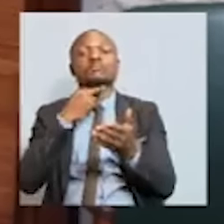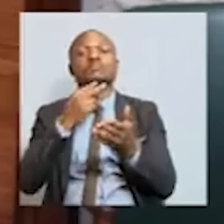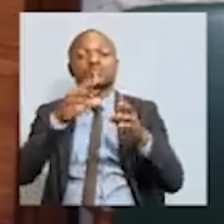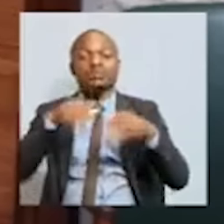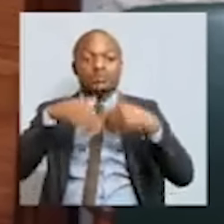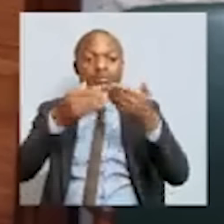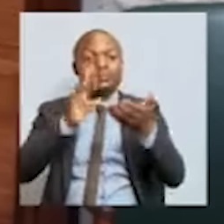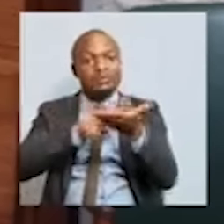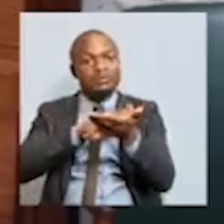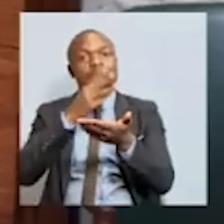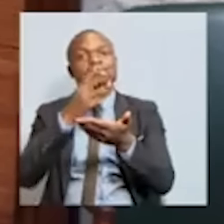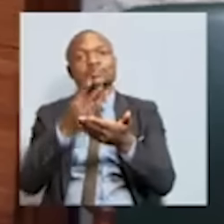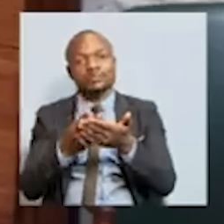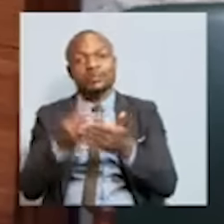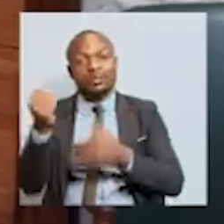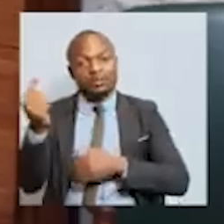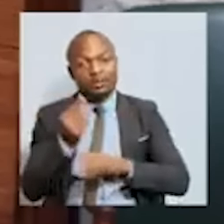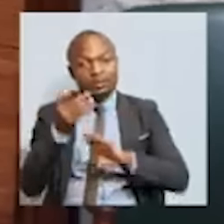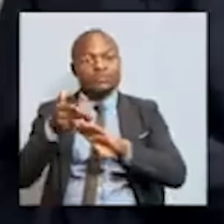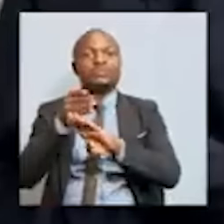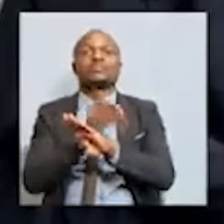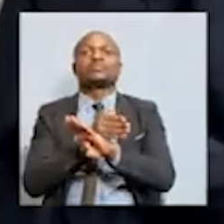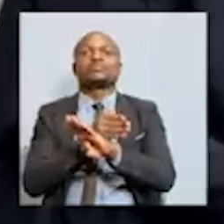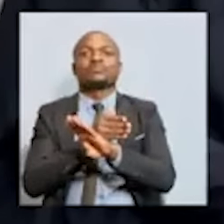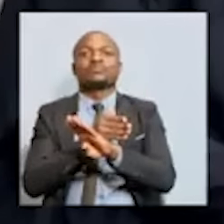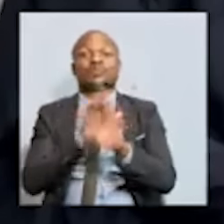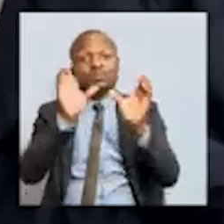of witnesses who appeared before it.